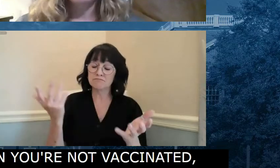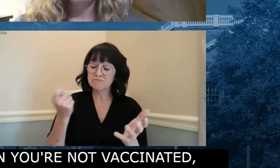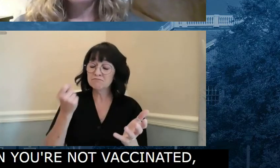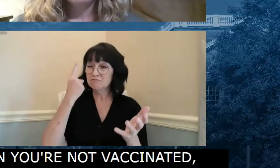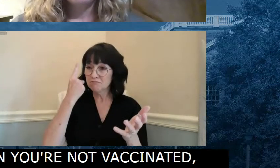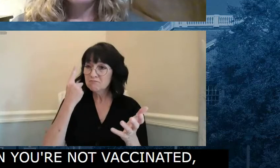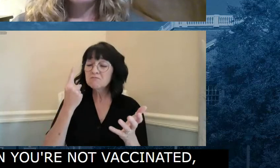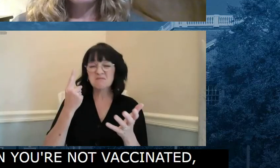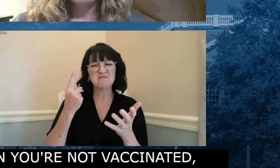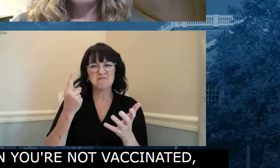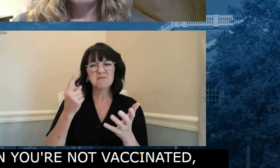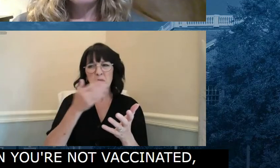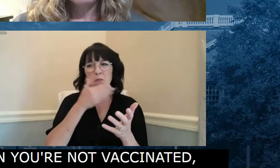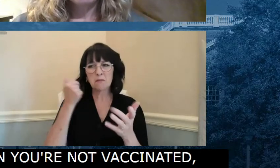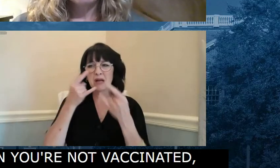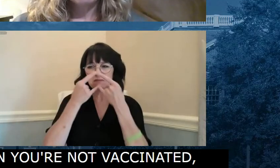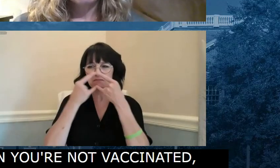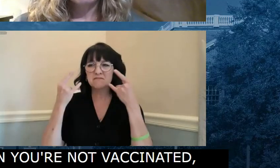works.